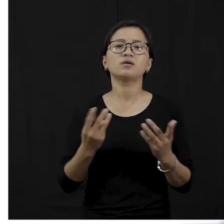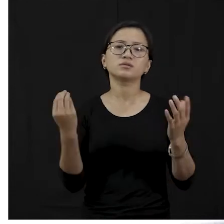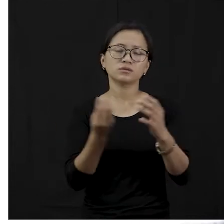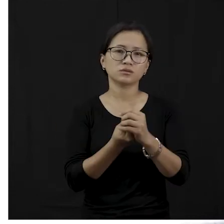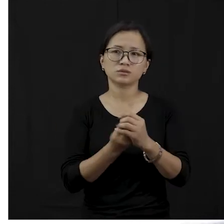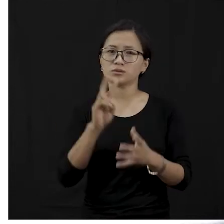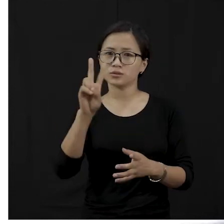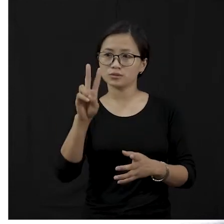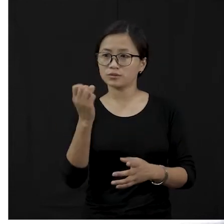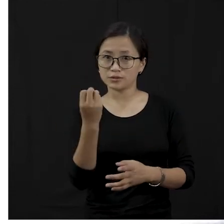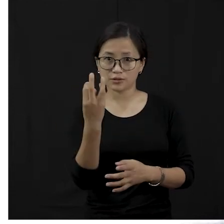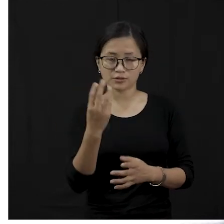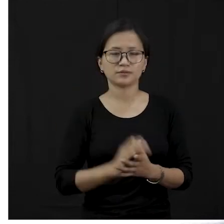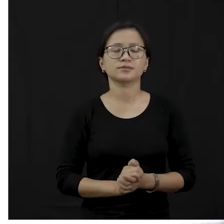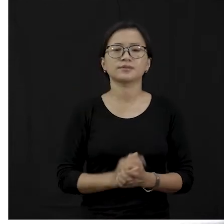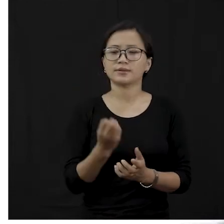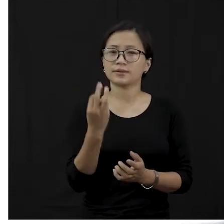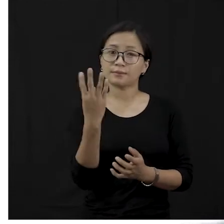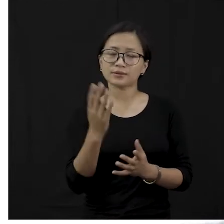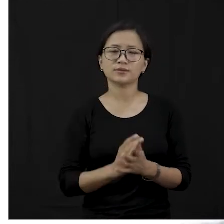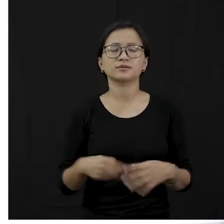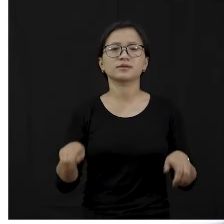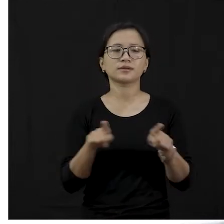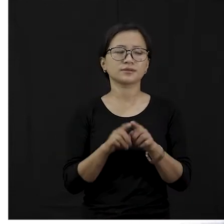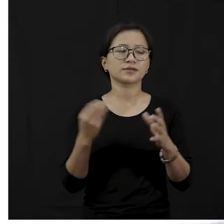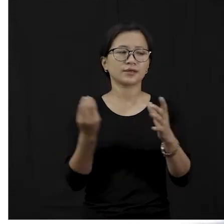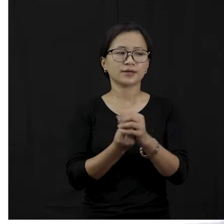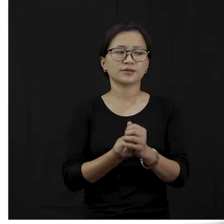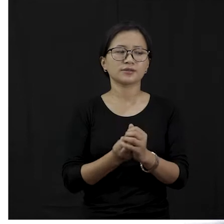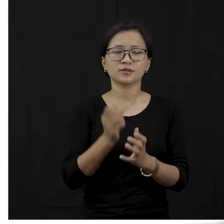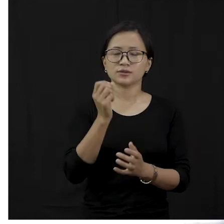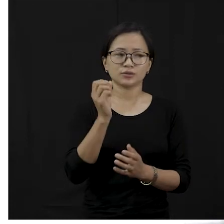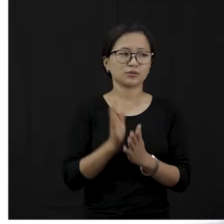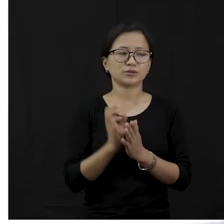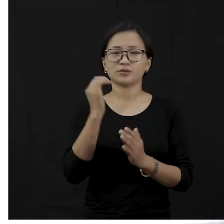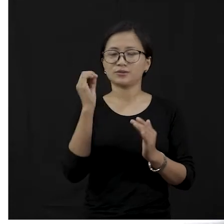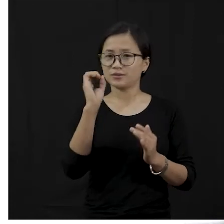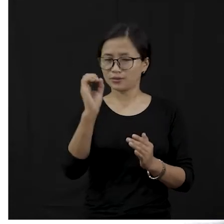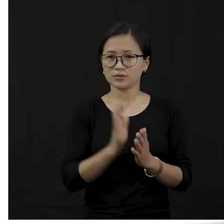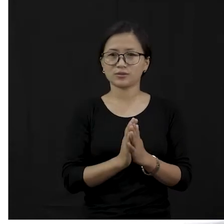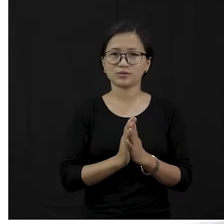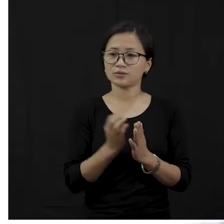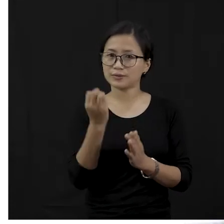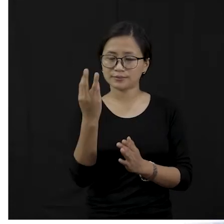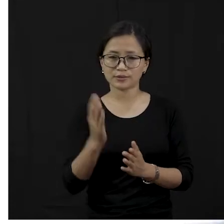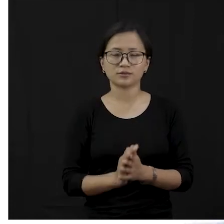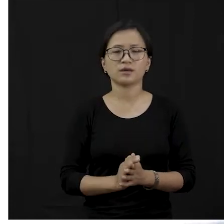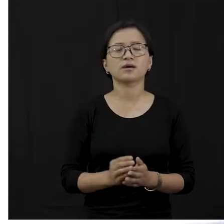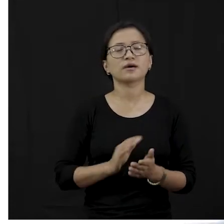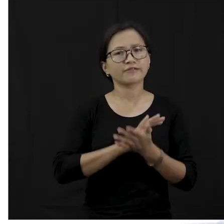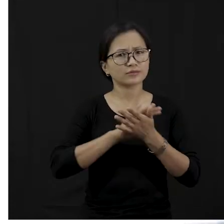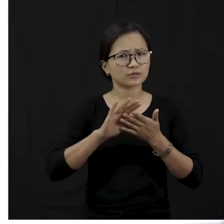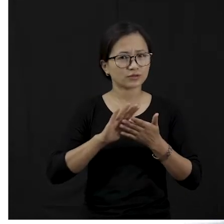add two-digit numbers and add 0 to a number, and we have to solve some word